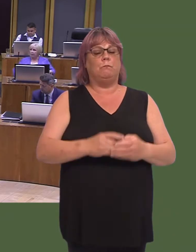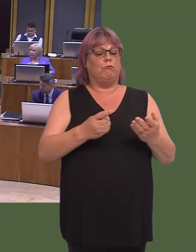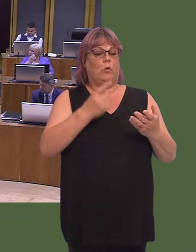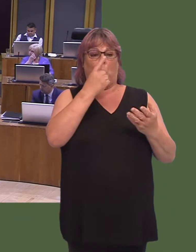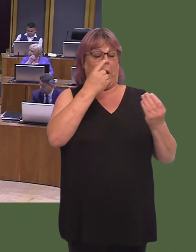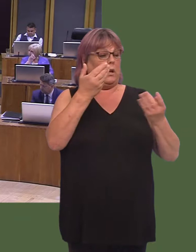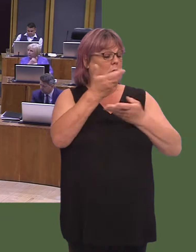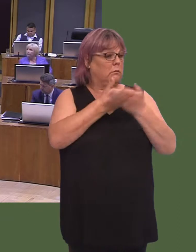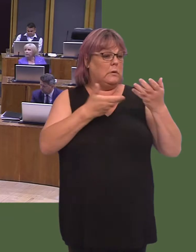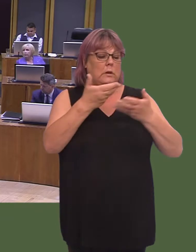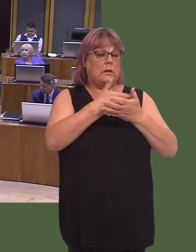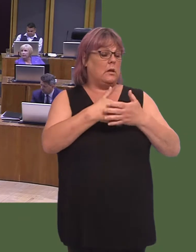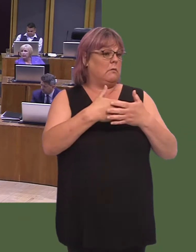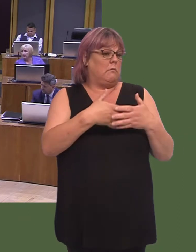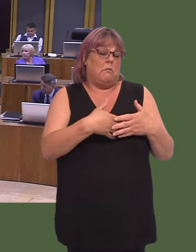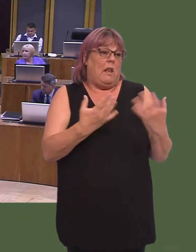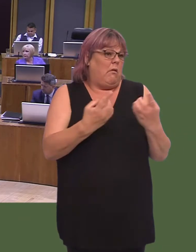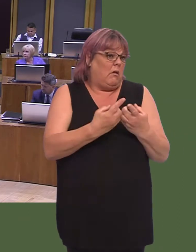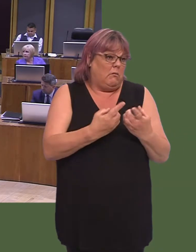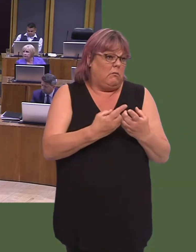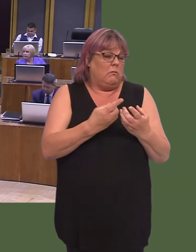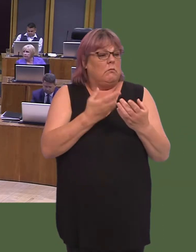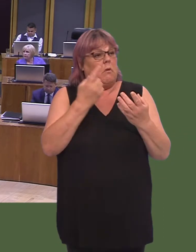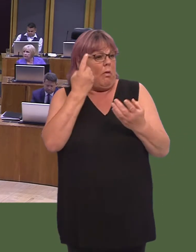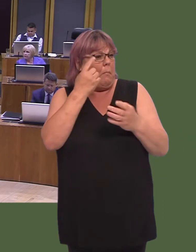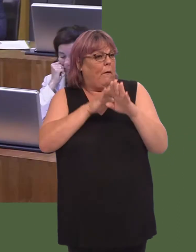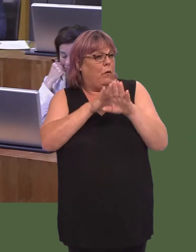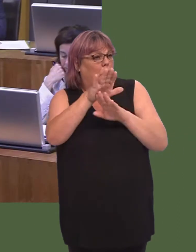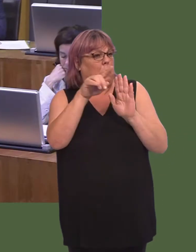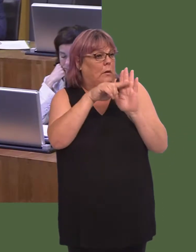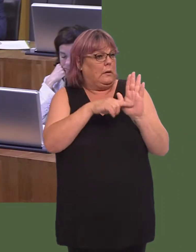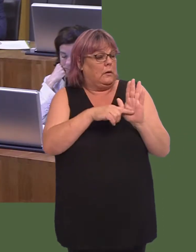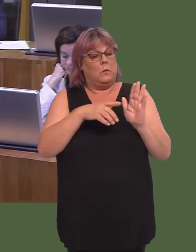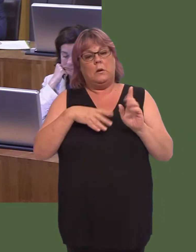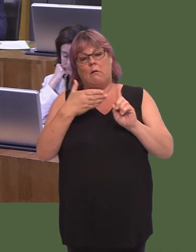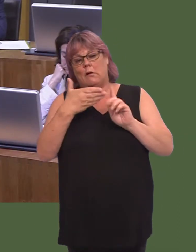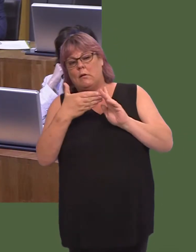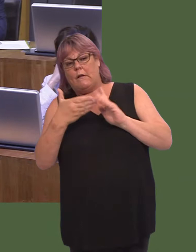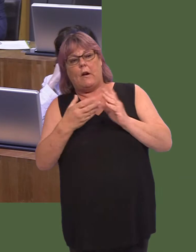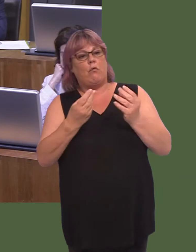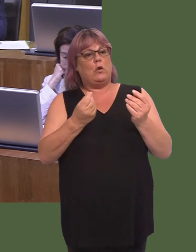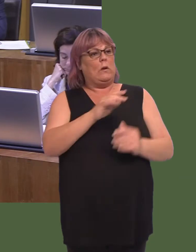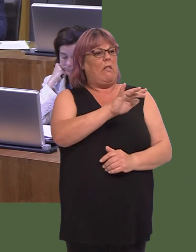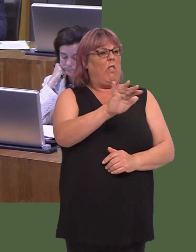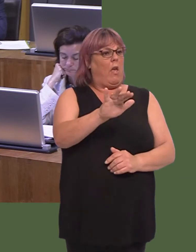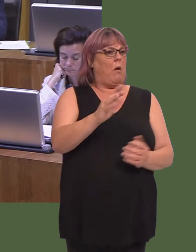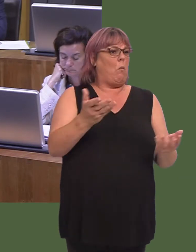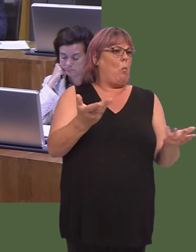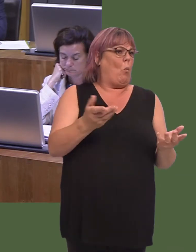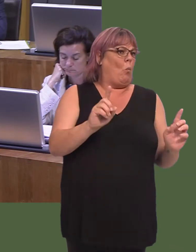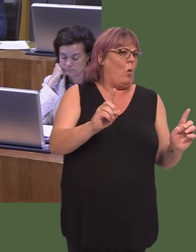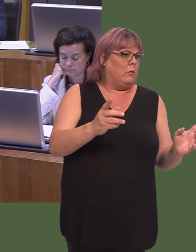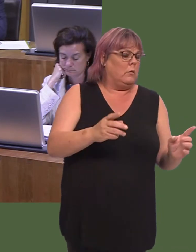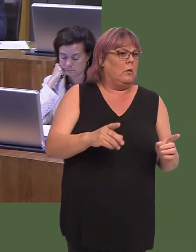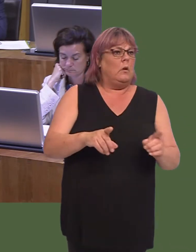there's nothing that is not on the table as far as future policies are concerned. There is the question, of course, of identifying the resources in order to do